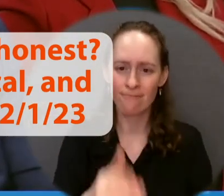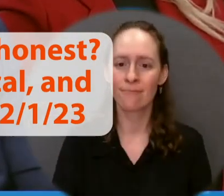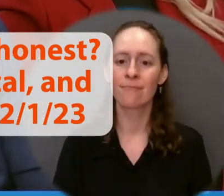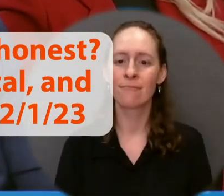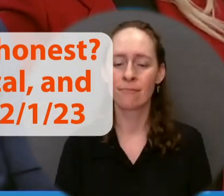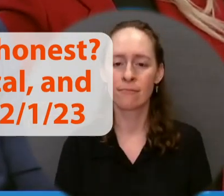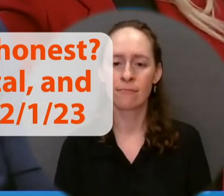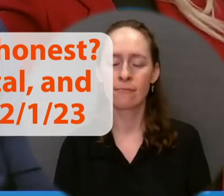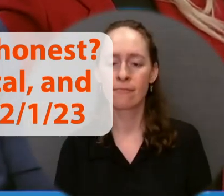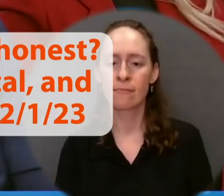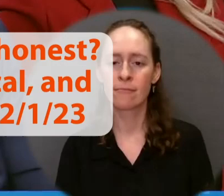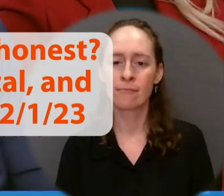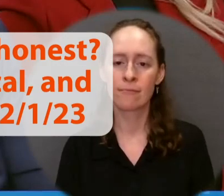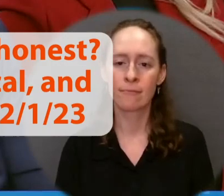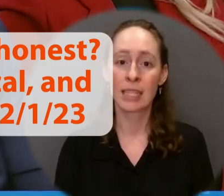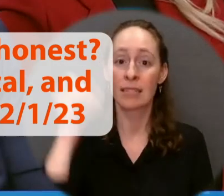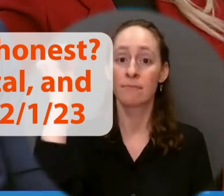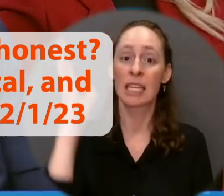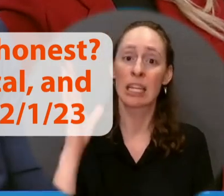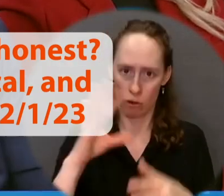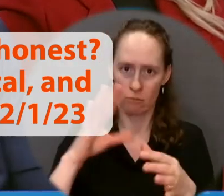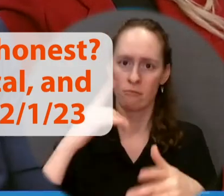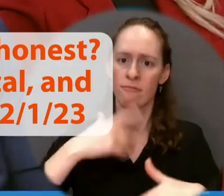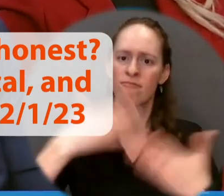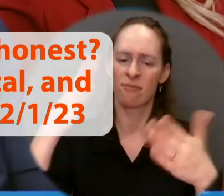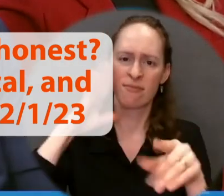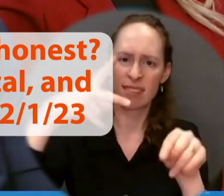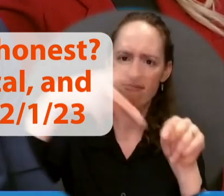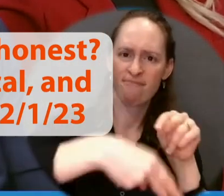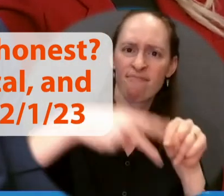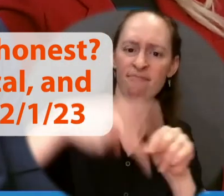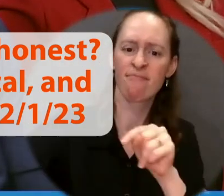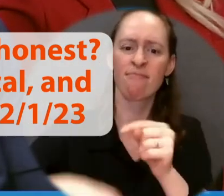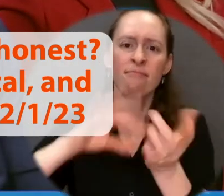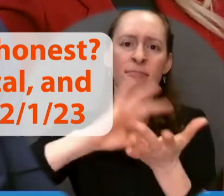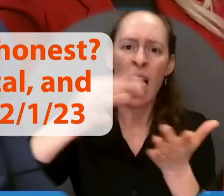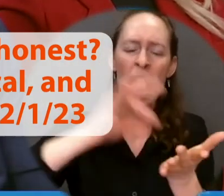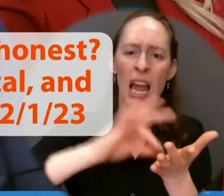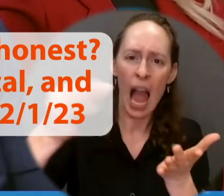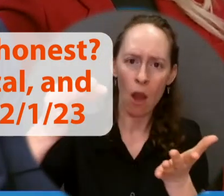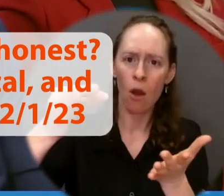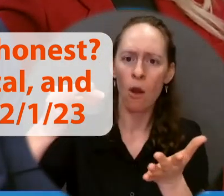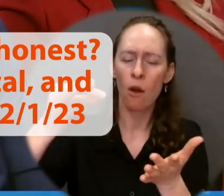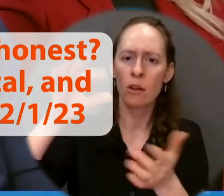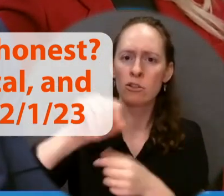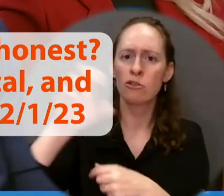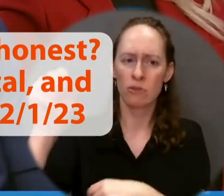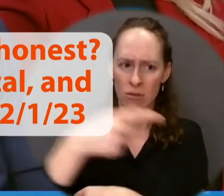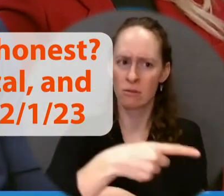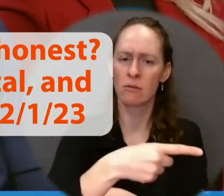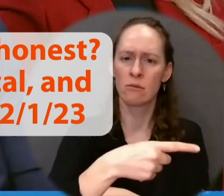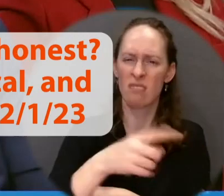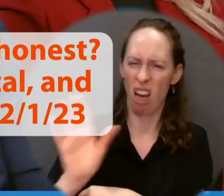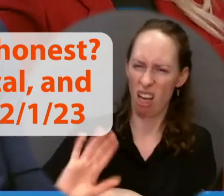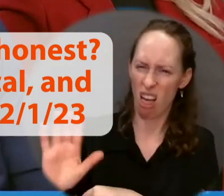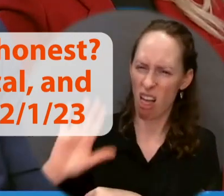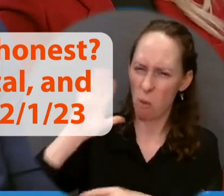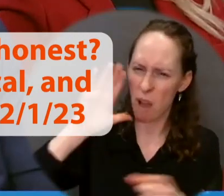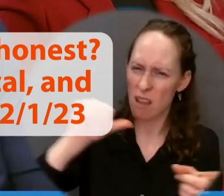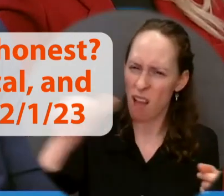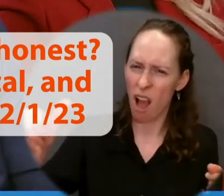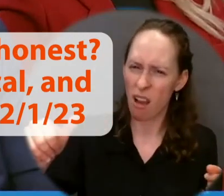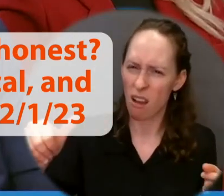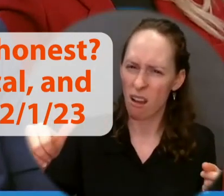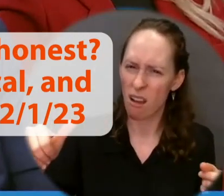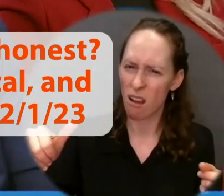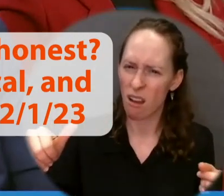said no. He said he would take that off the table. He was asked completely, and he said yeah. So is it your sense, is it the sense here that the House Speaker's